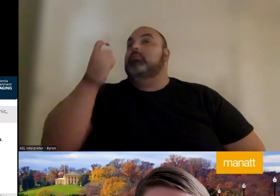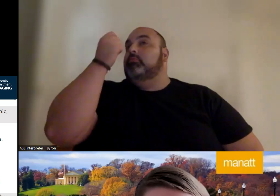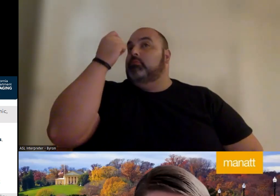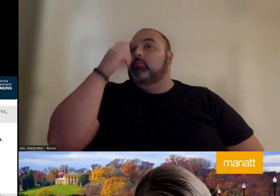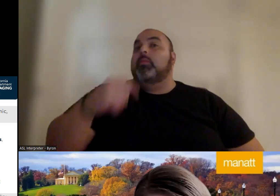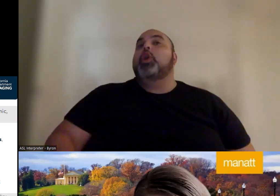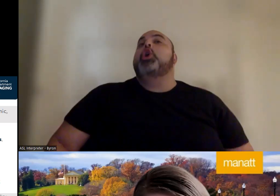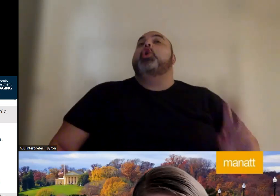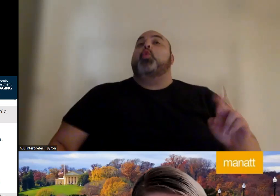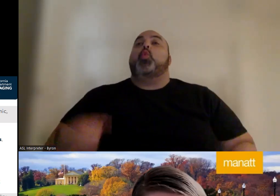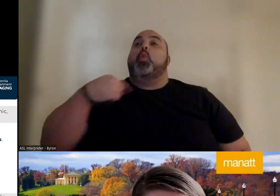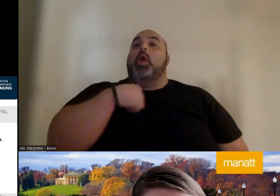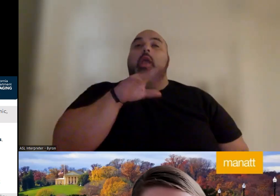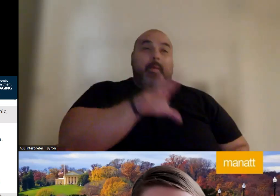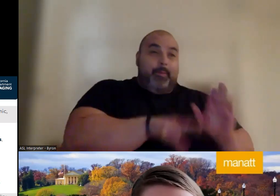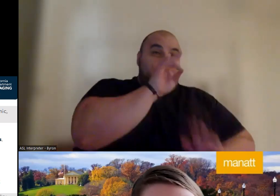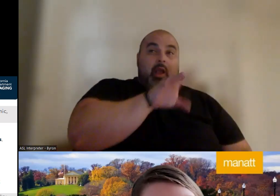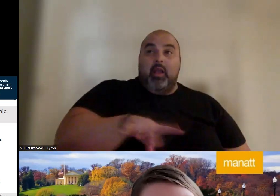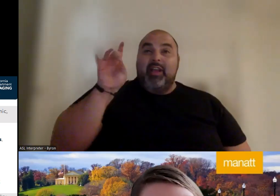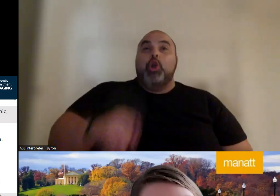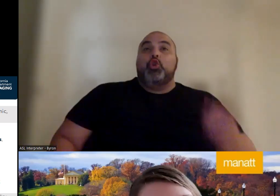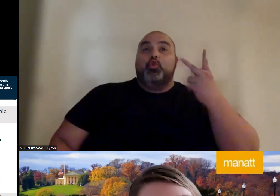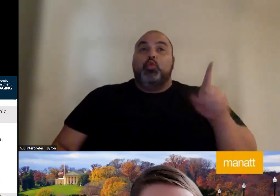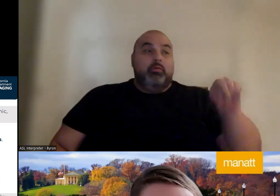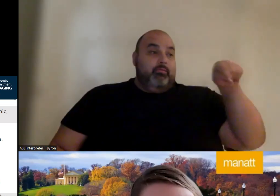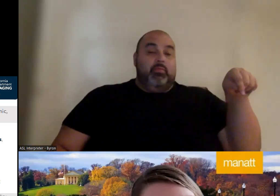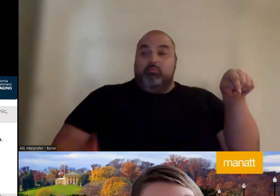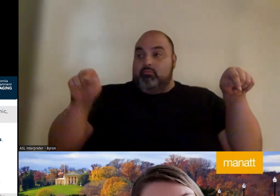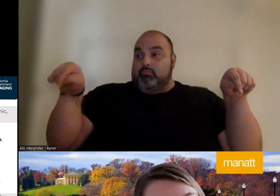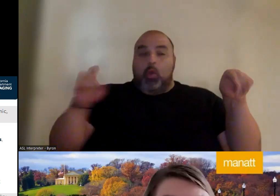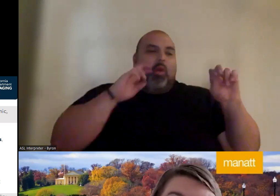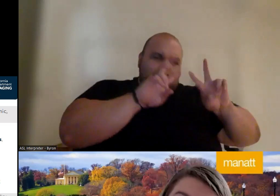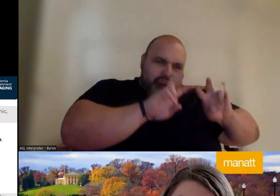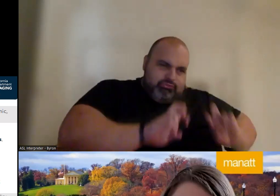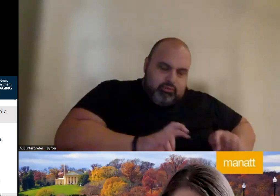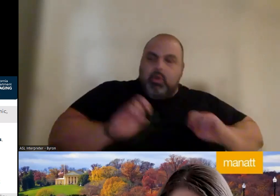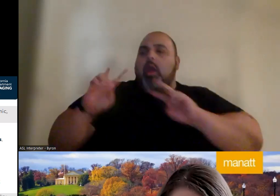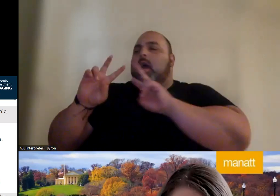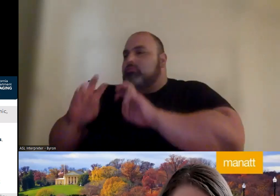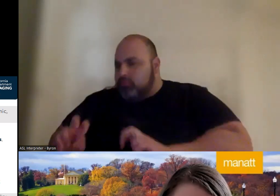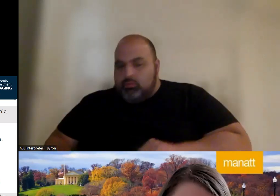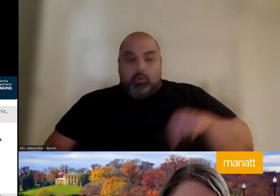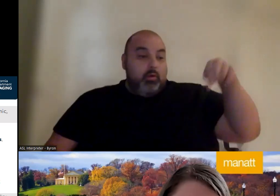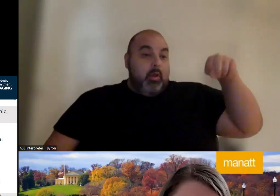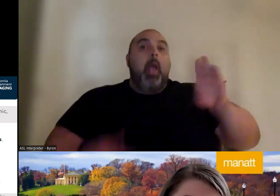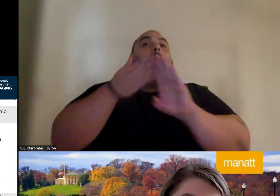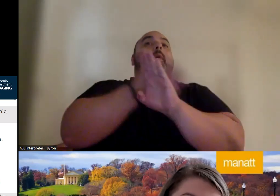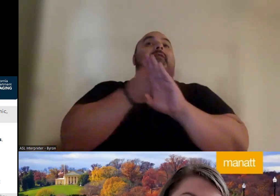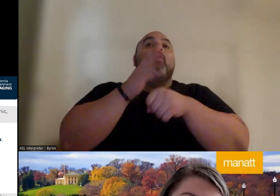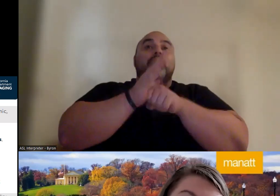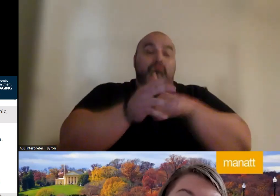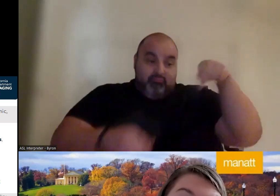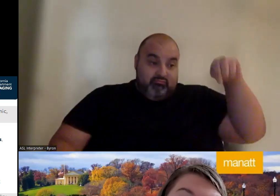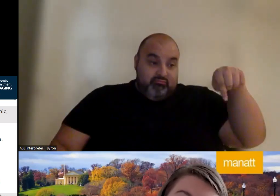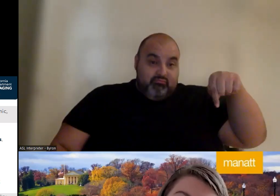findings that we'll delve into in this section. One that even before the pandemic, long term care